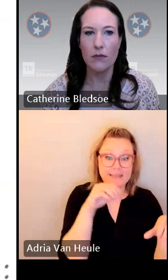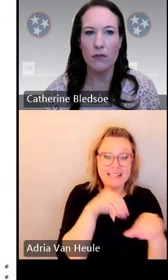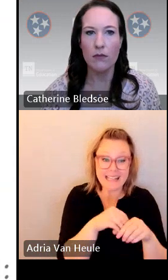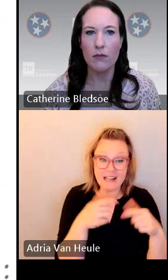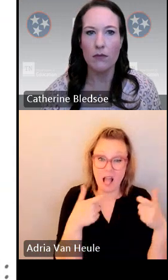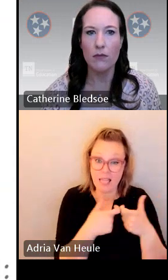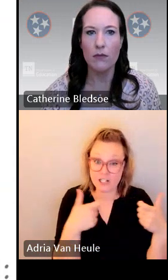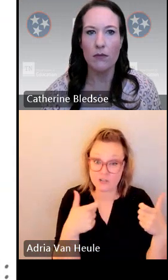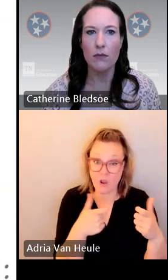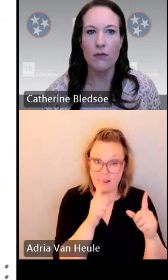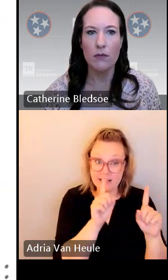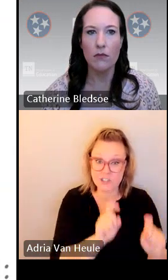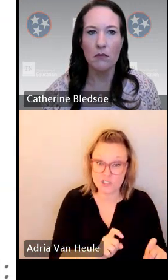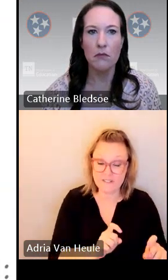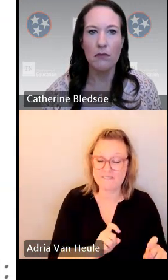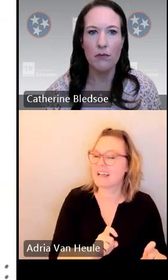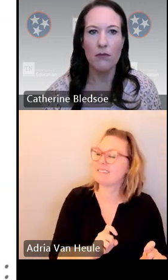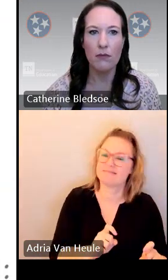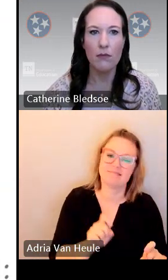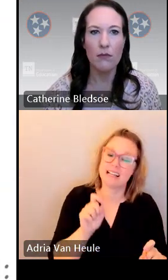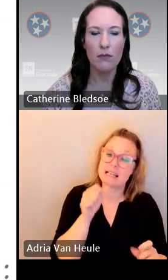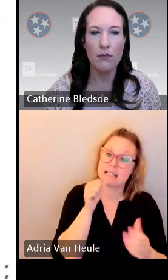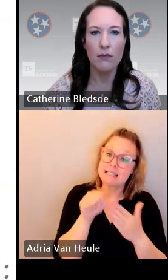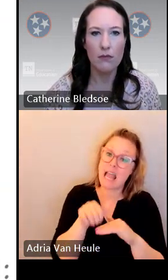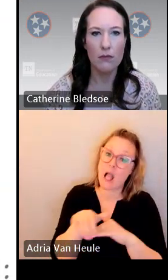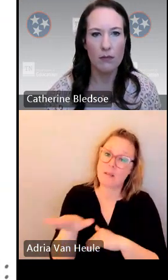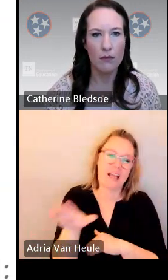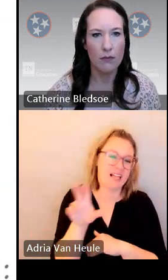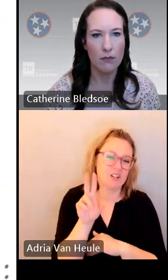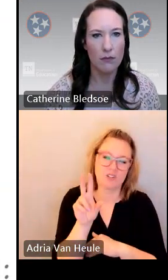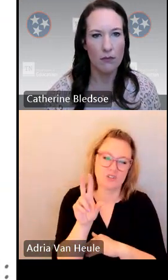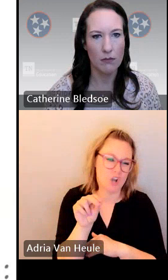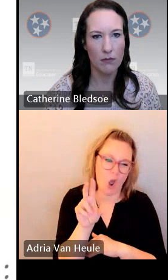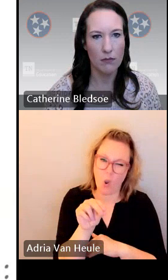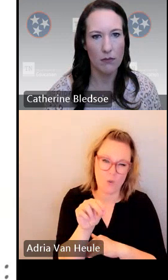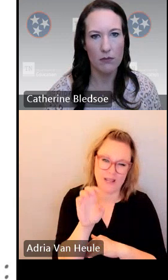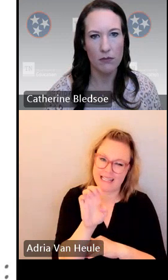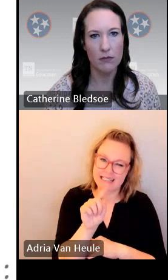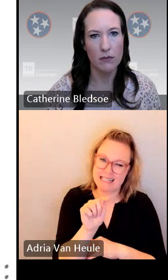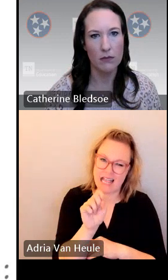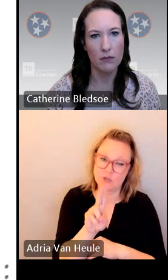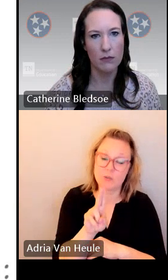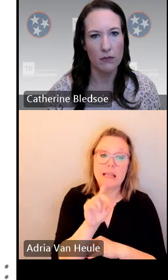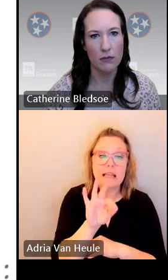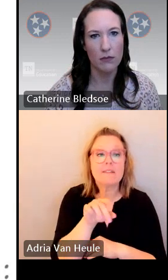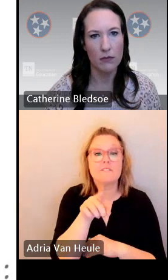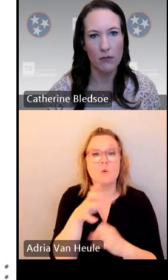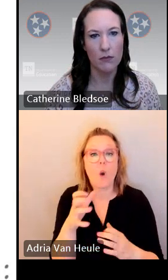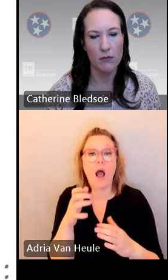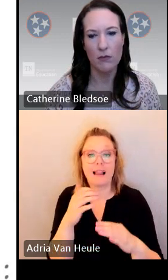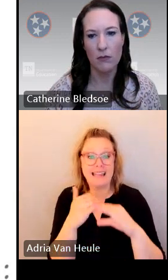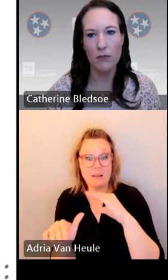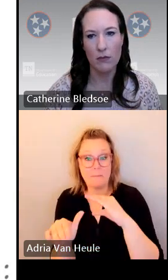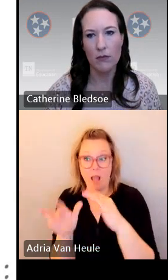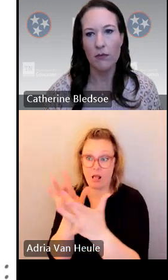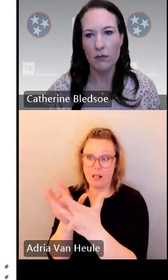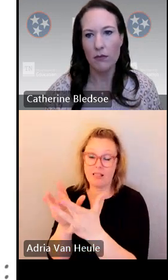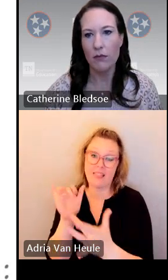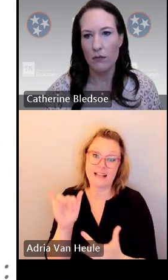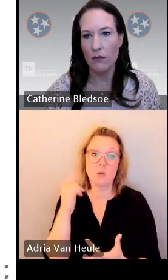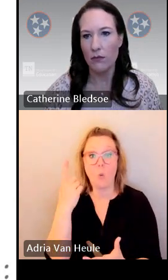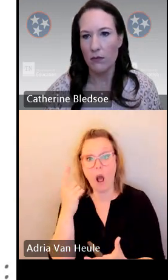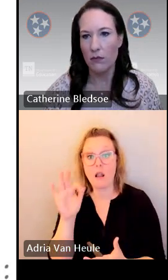mail for ETSU, but email attempts, if you want to count that as one of your 3 attempts, go ahead. I mean, that would